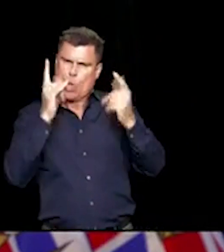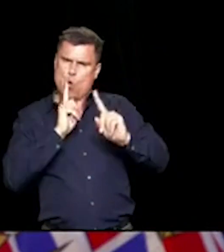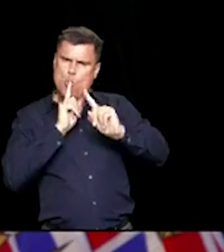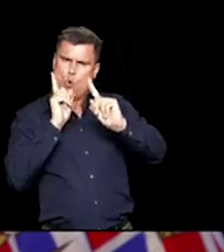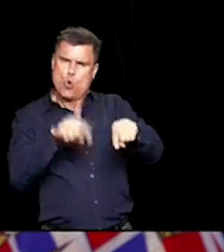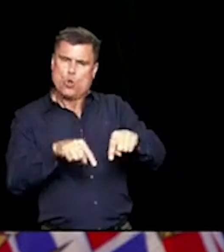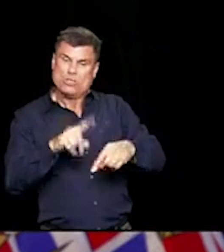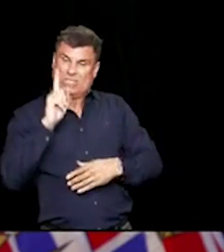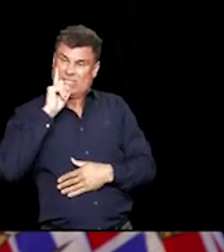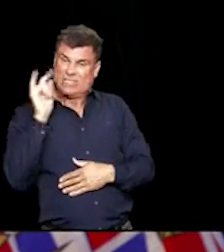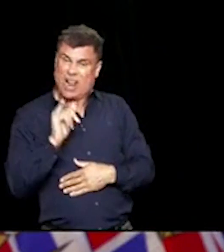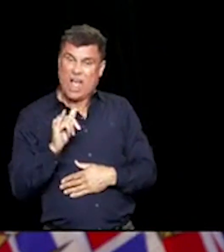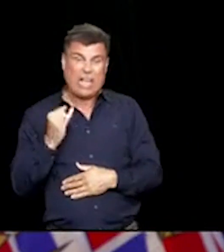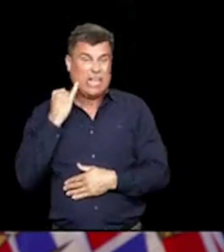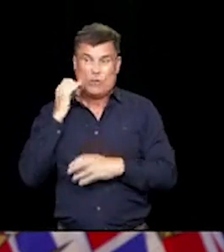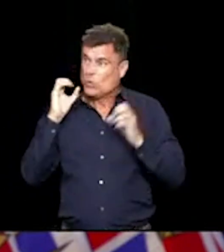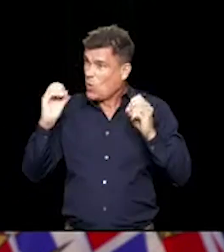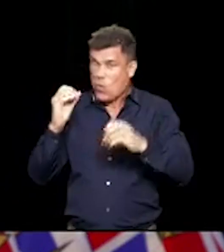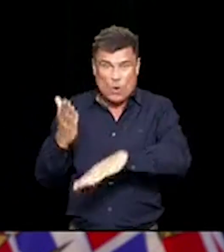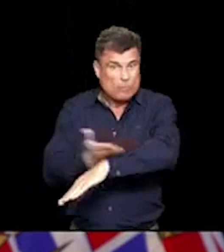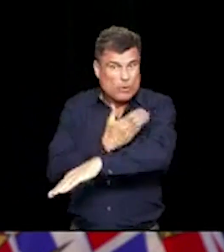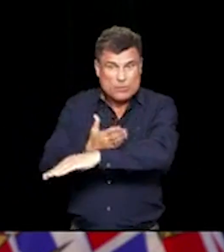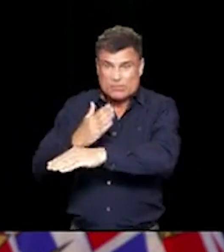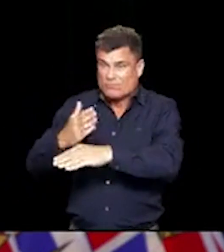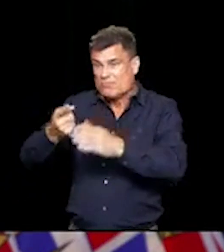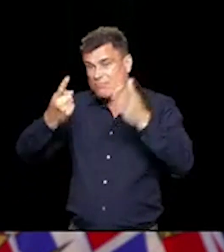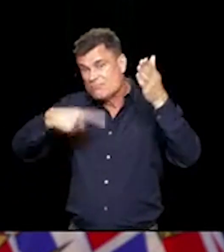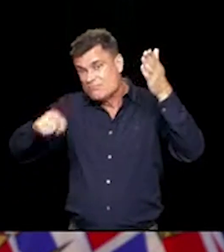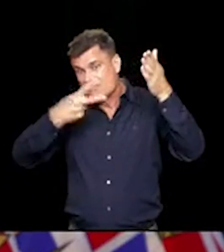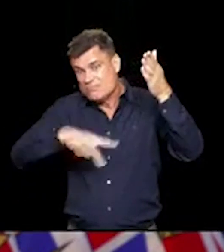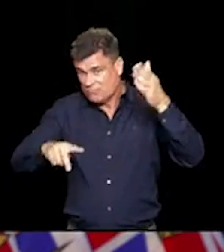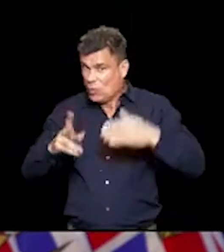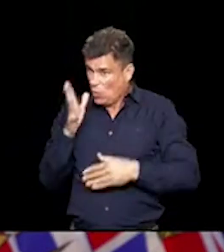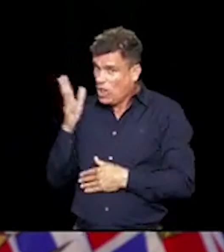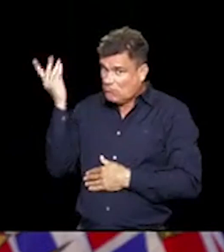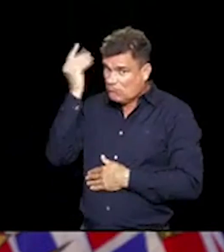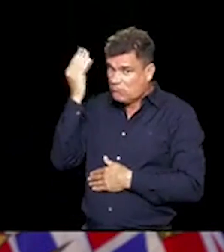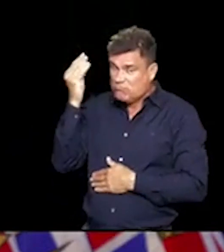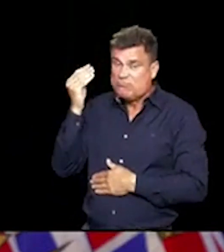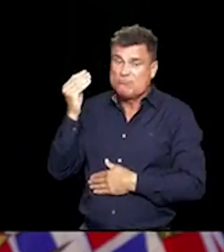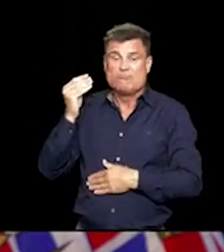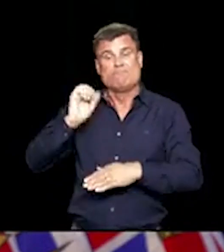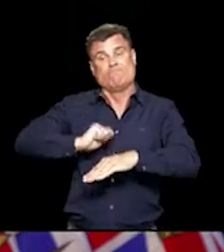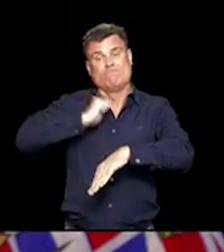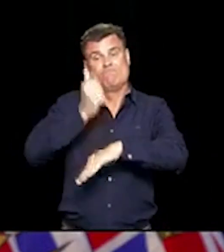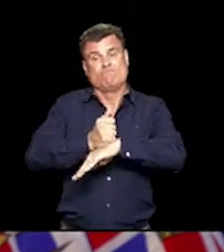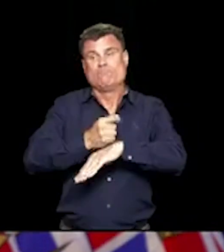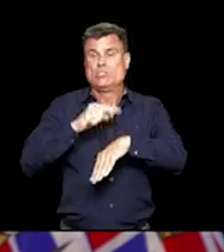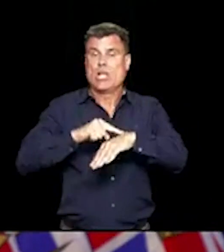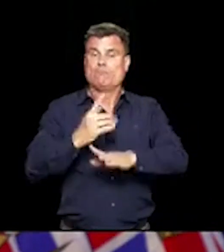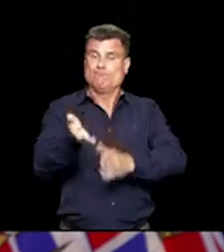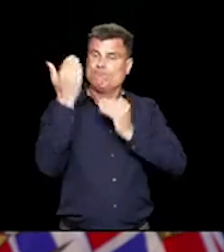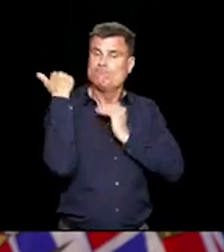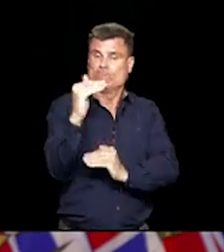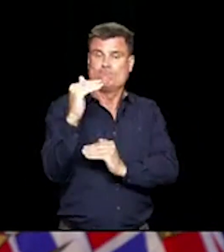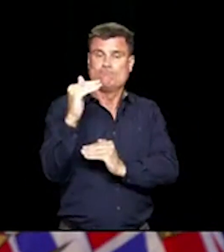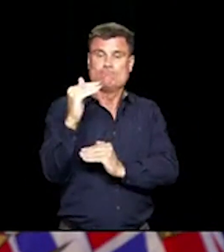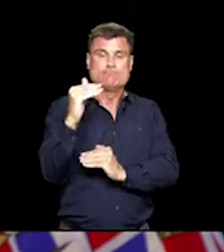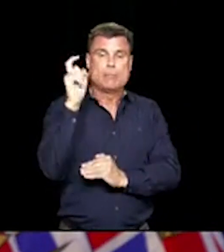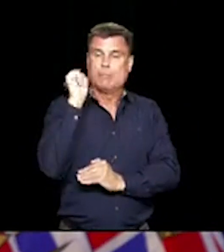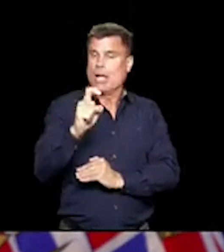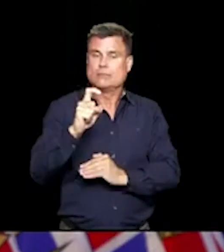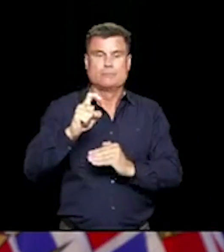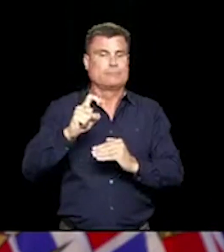things don't improve in the next few weeks, are we looking at possibly implementing a curfew or something like that when it comes